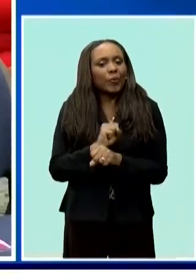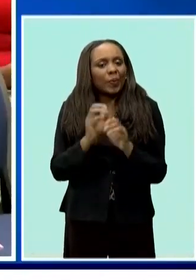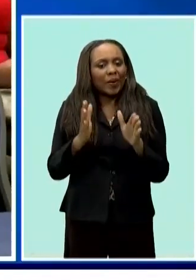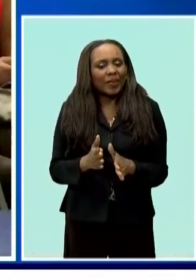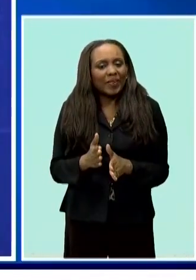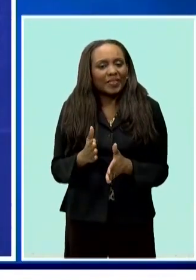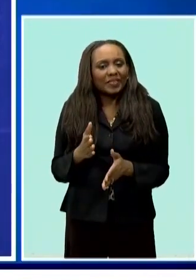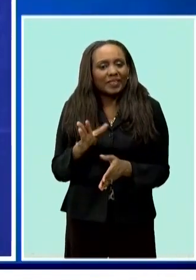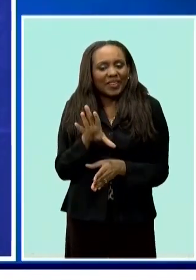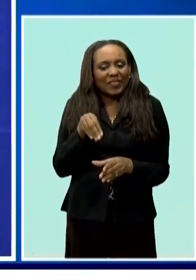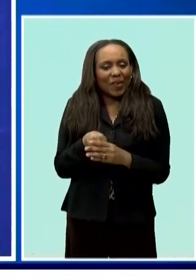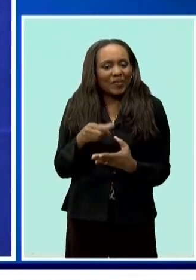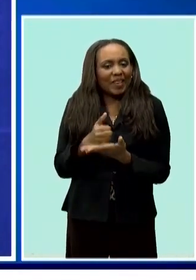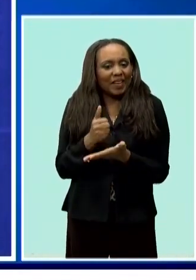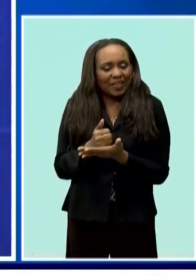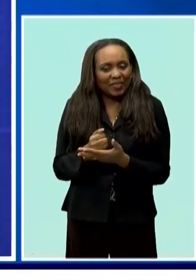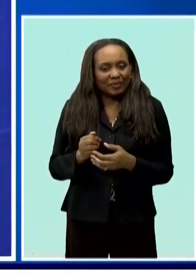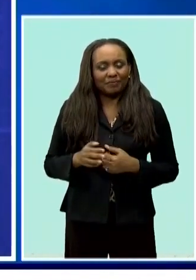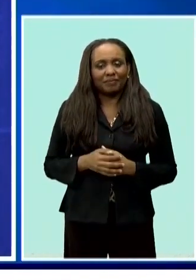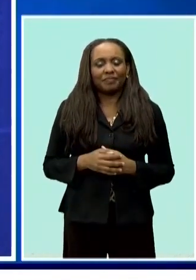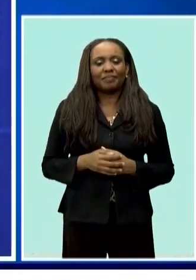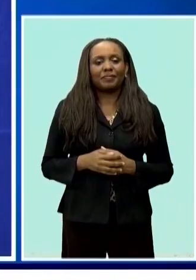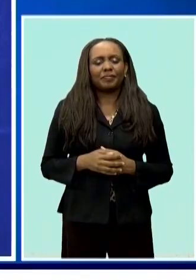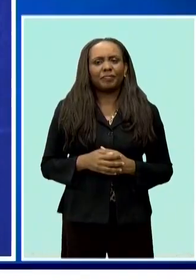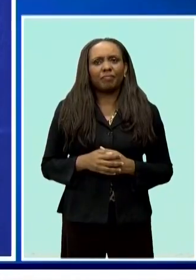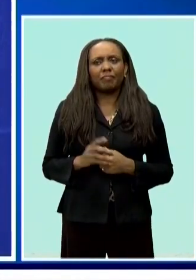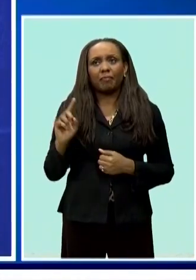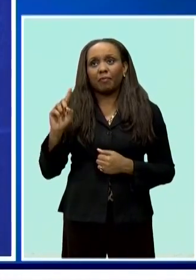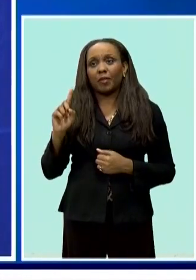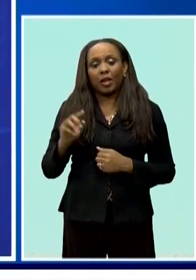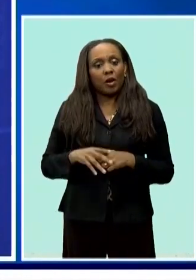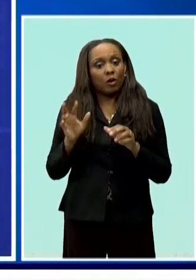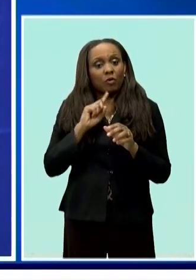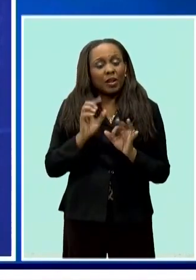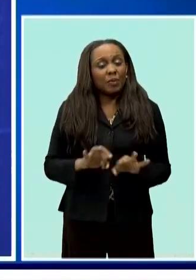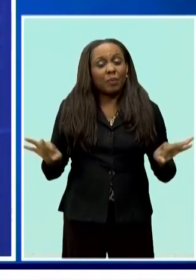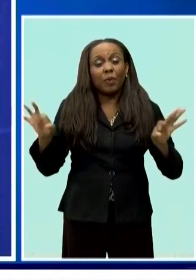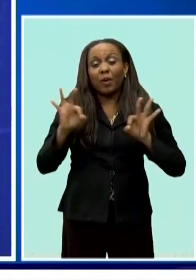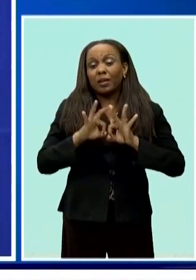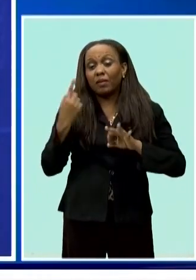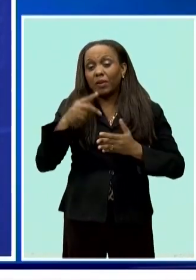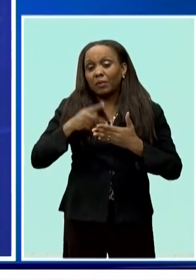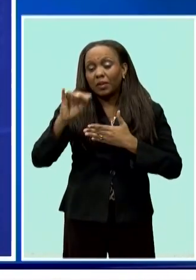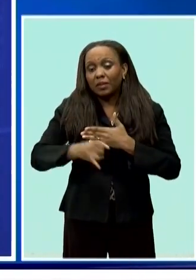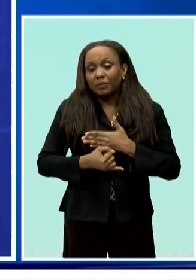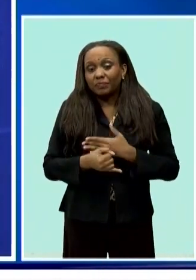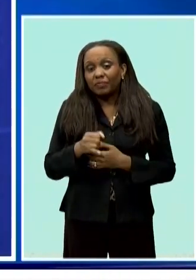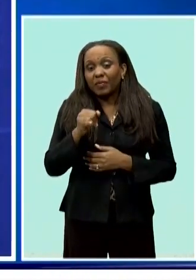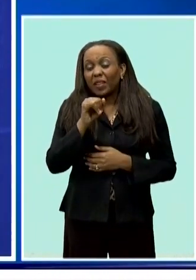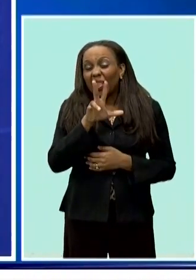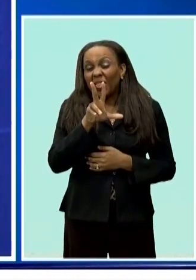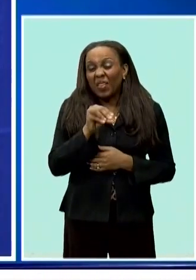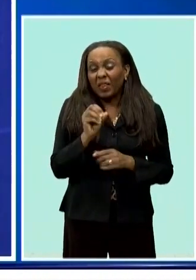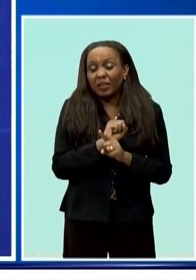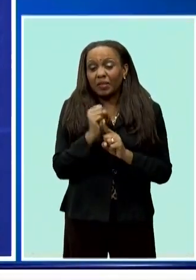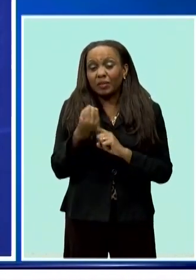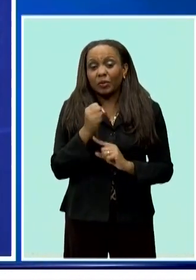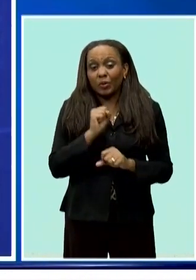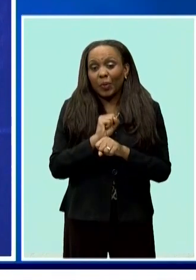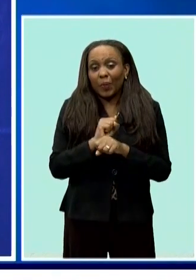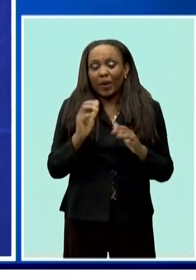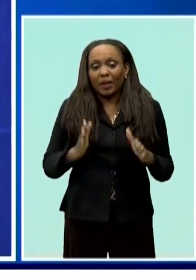Ms. Marshall Harris says with the establishment of the helpline, Barbados joins 145 other countries who have signed on to the UN's